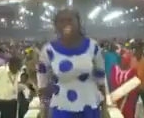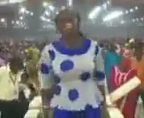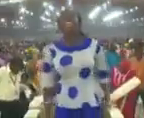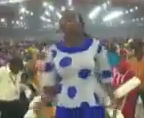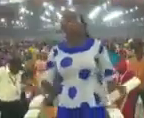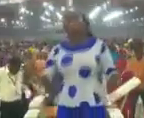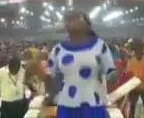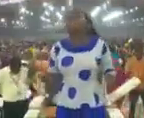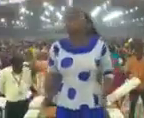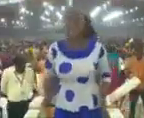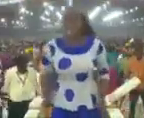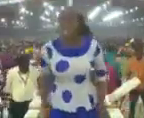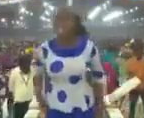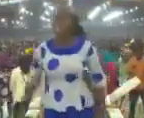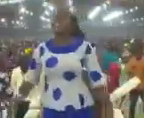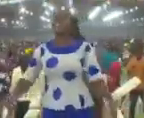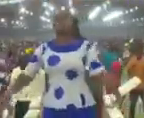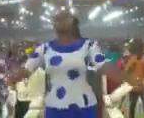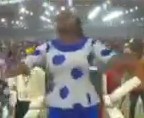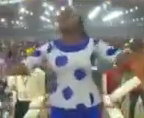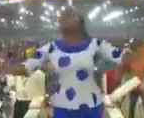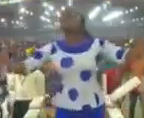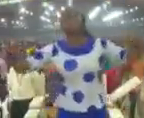Thank you,